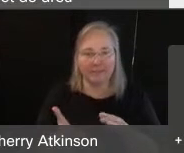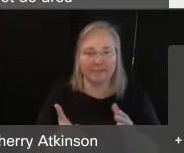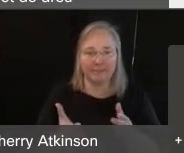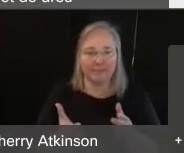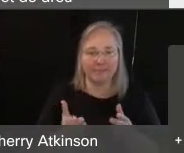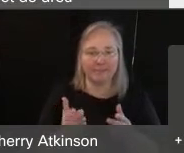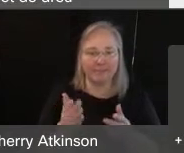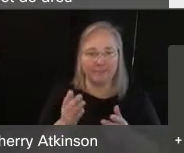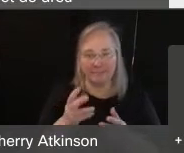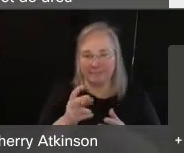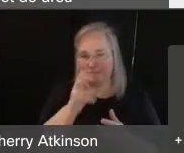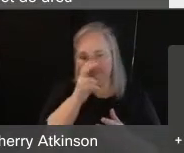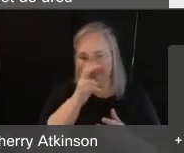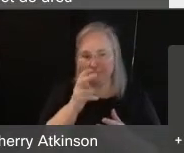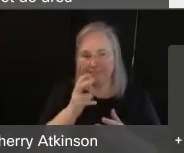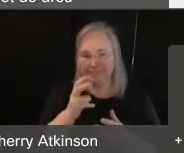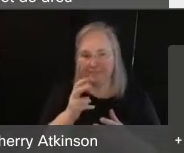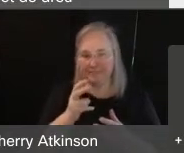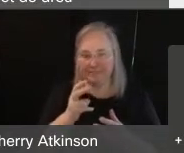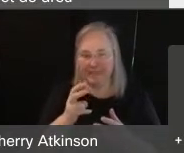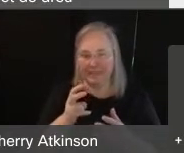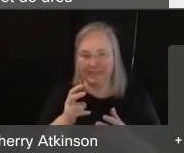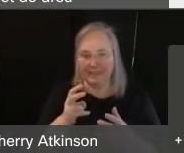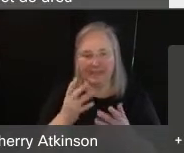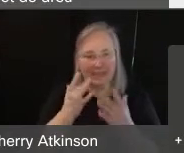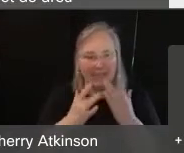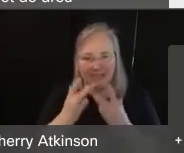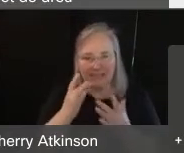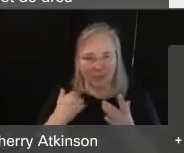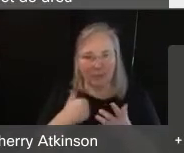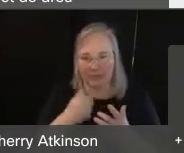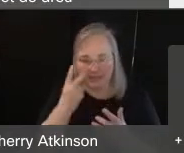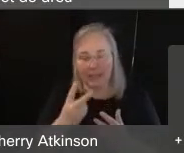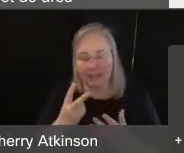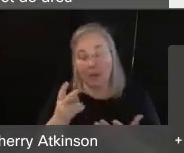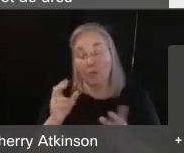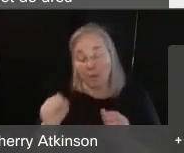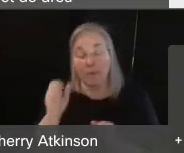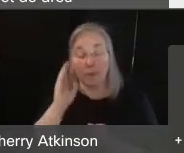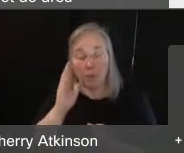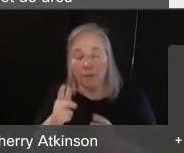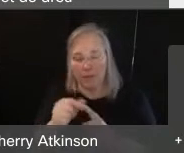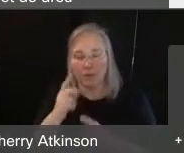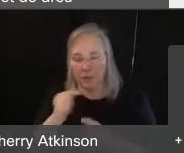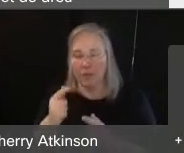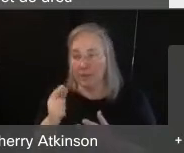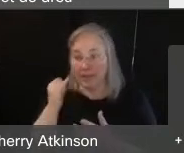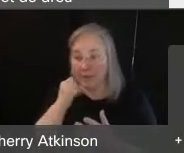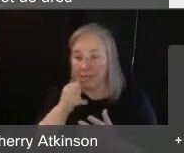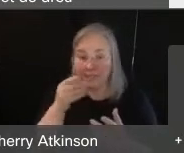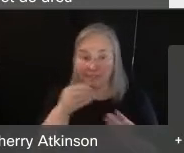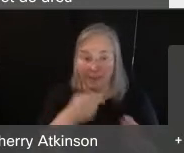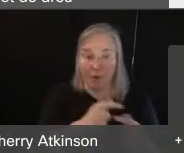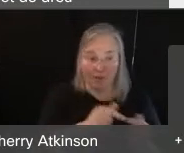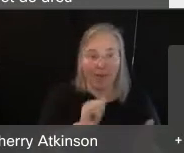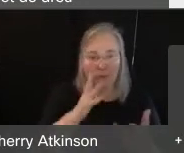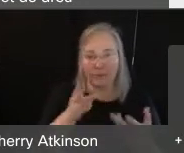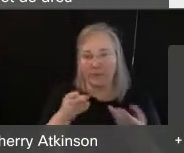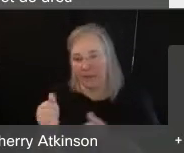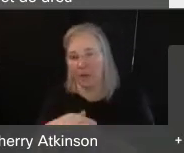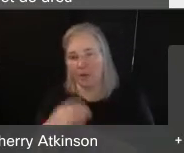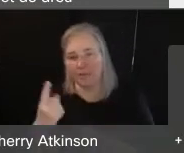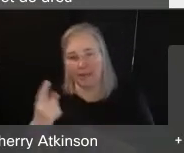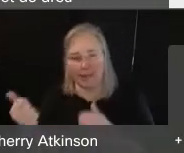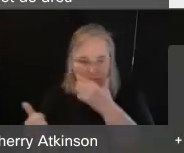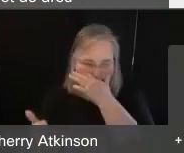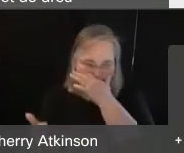tightness that we see, but we probably would, because we'd spend it somewhere else. And if we look at where the school